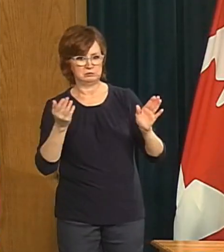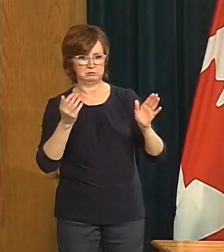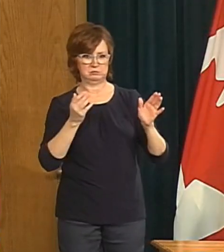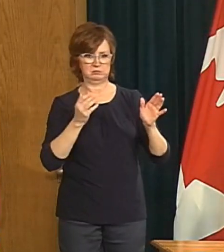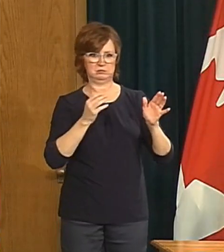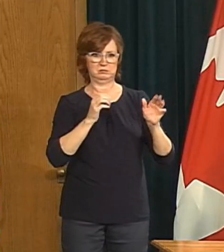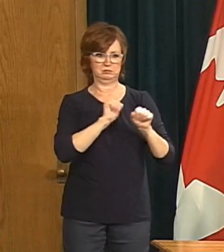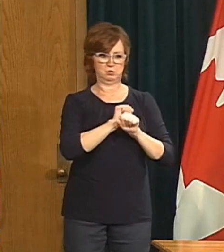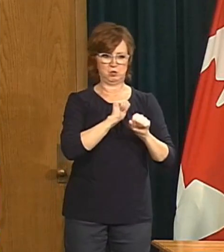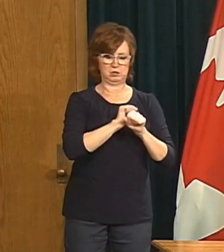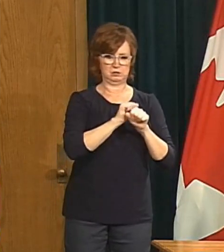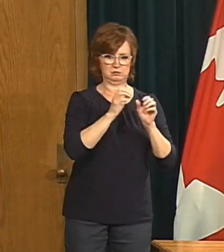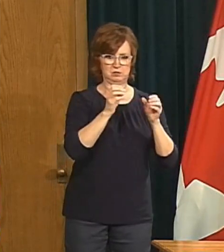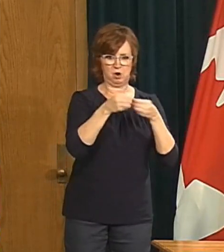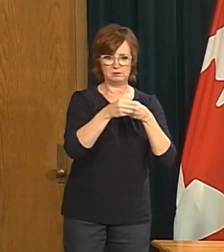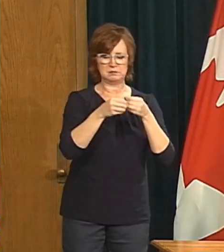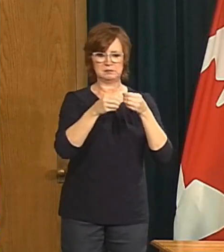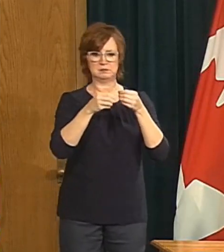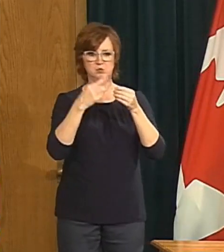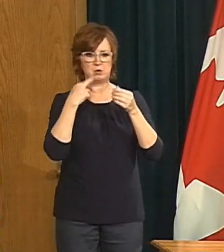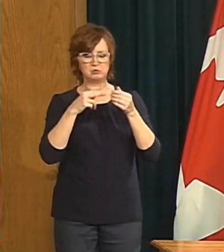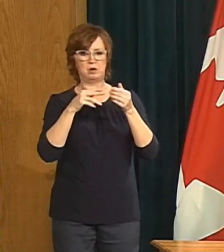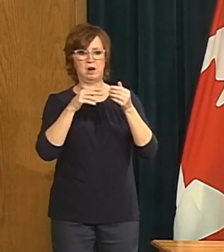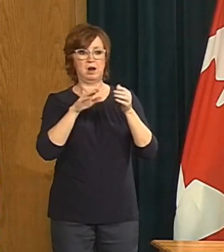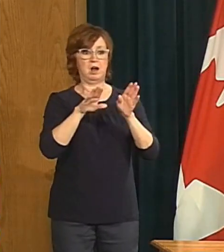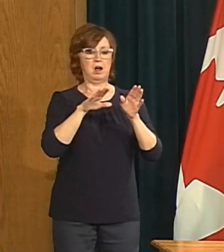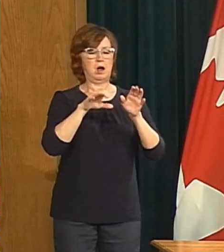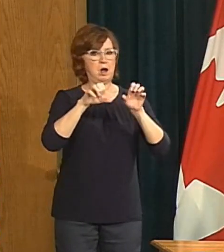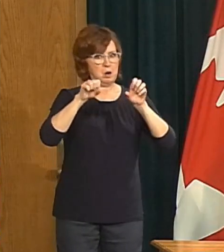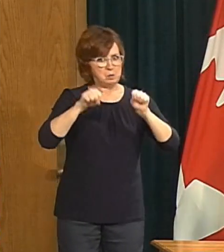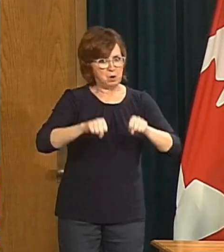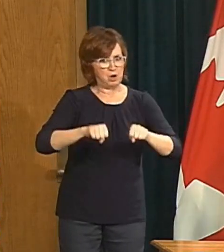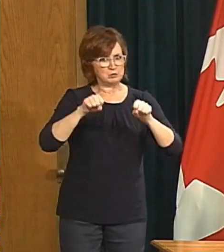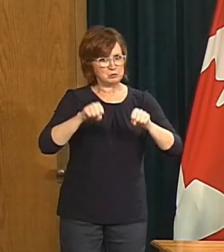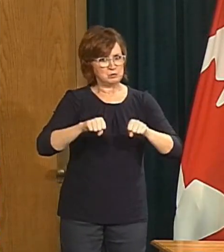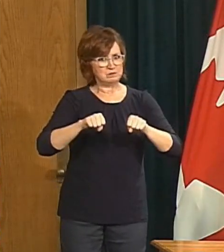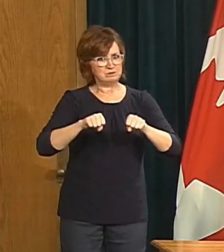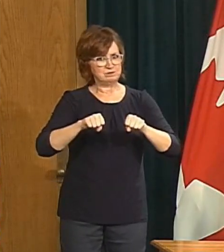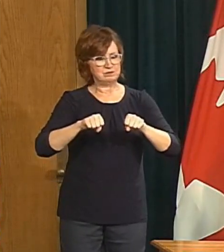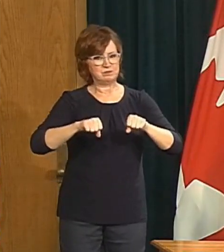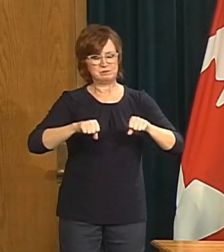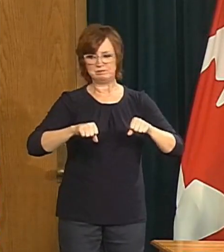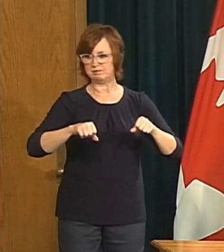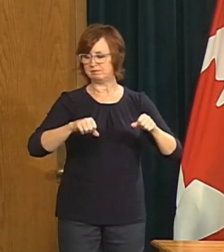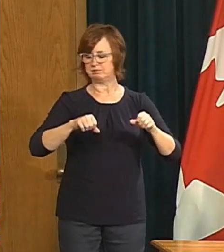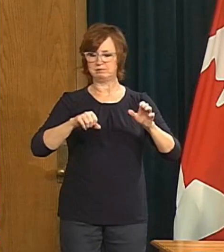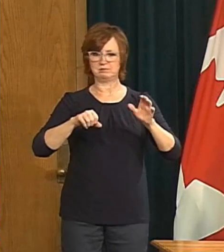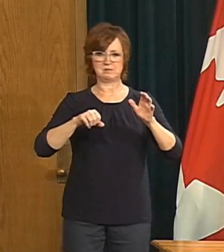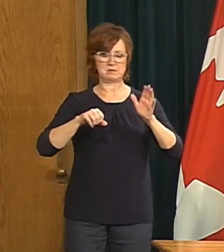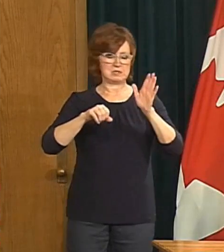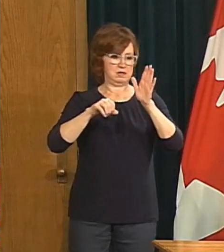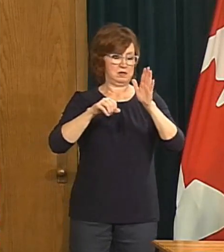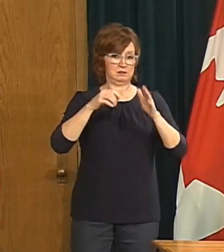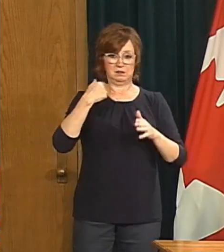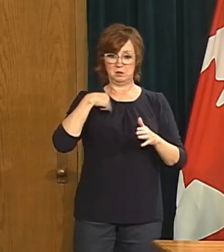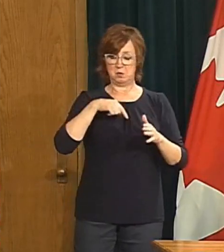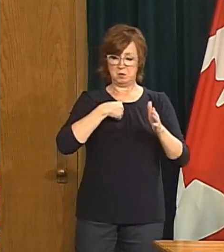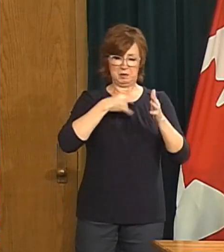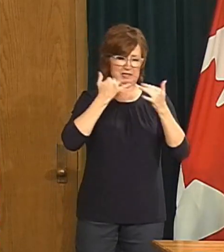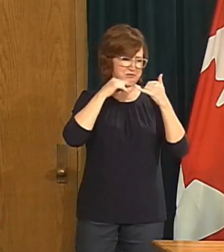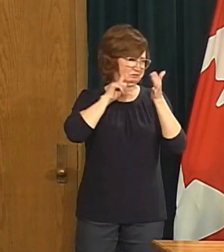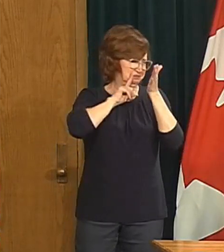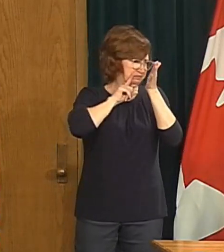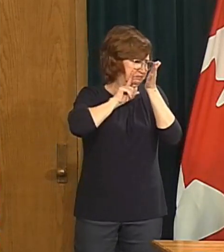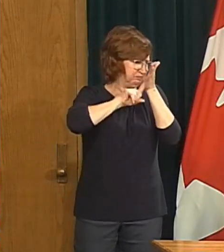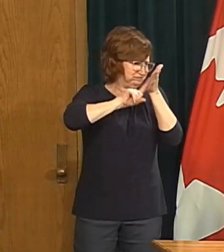could be further from the truth. When we talk about our testing and contact tracing regime being among the most vigorous in the country,